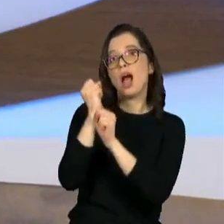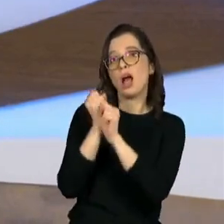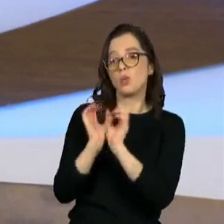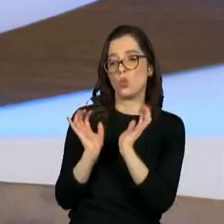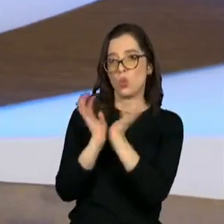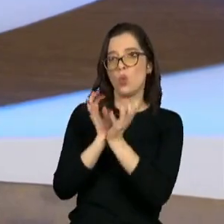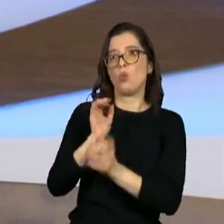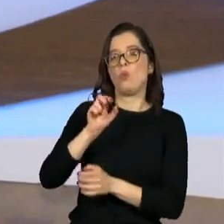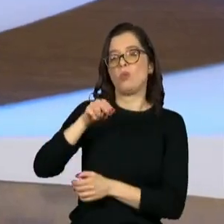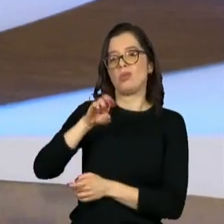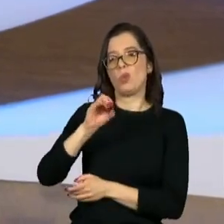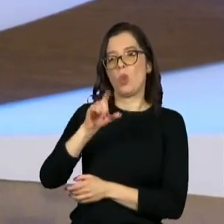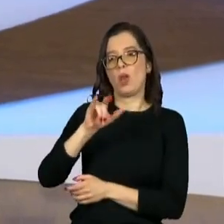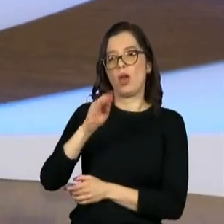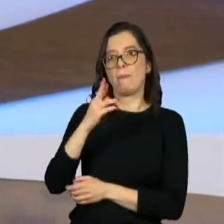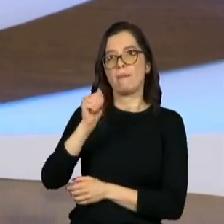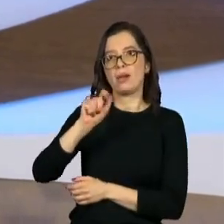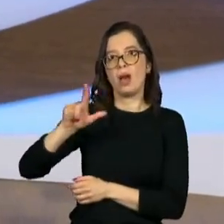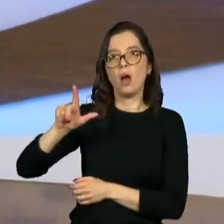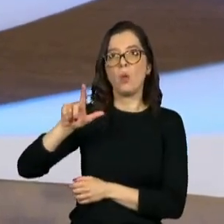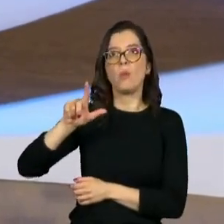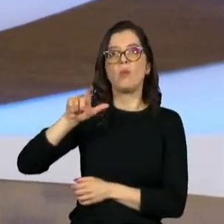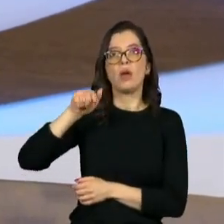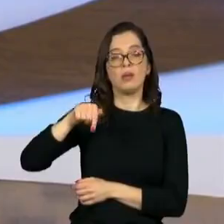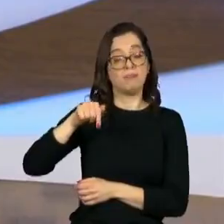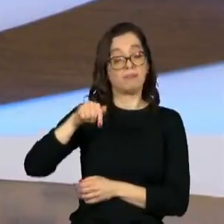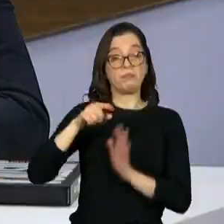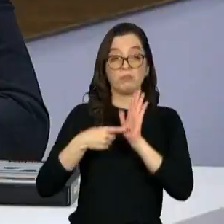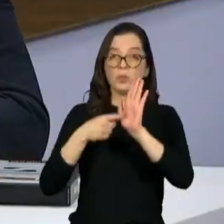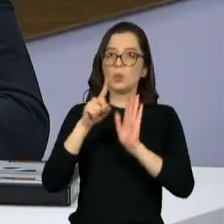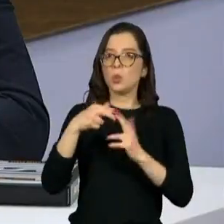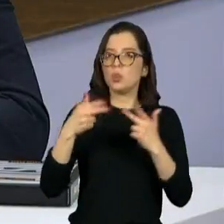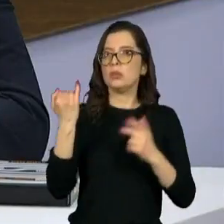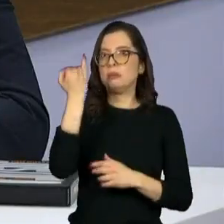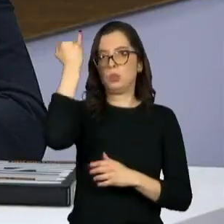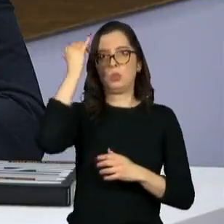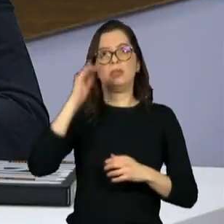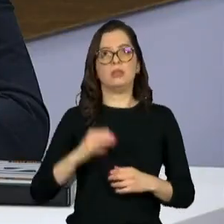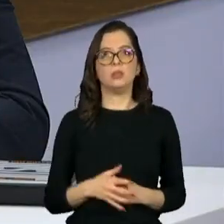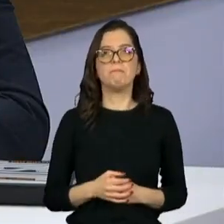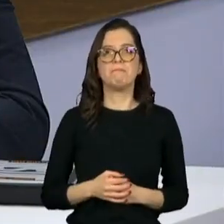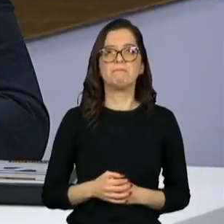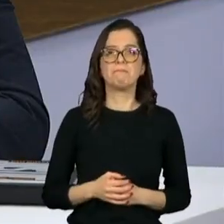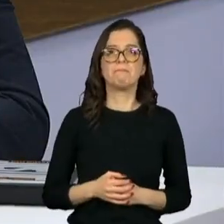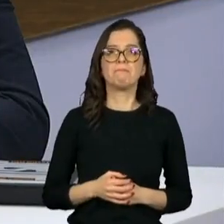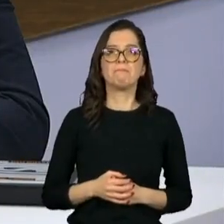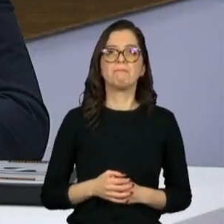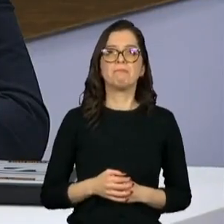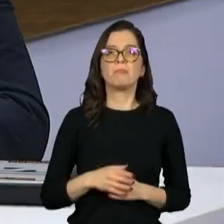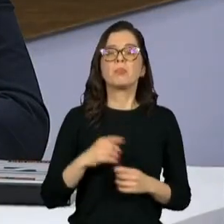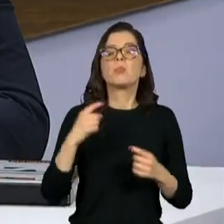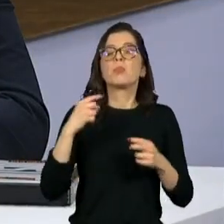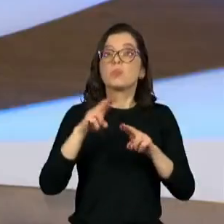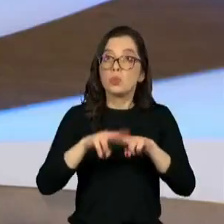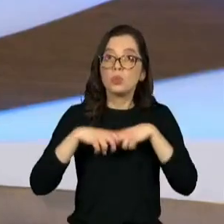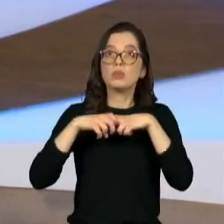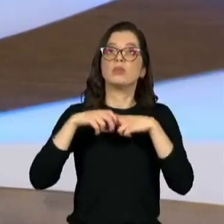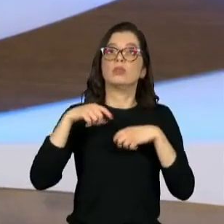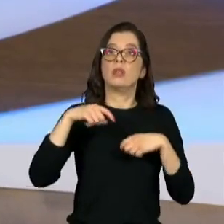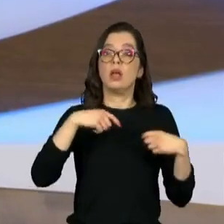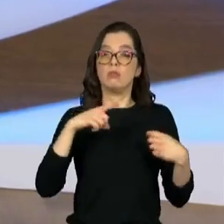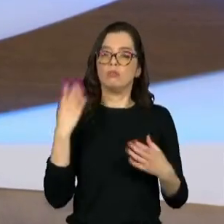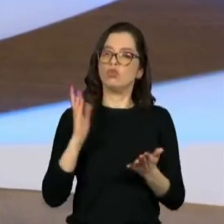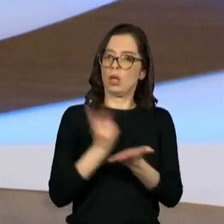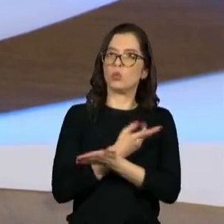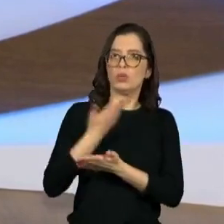of neoliberal globalization. And this is going to matter a lot. And this is why we had such